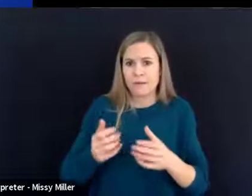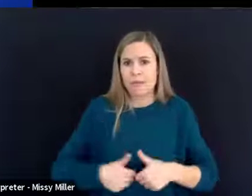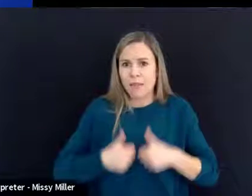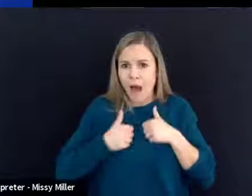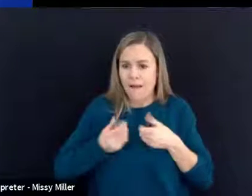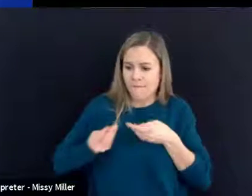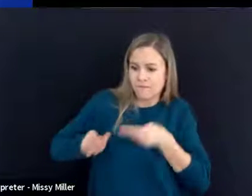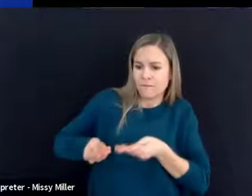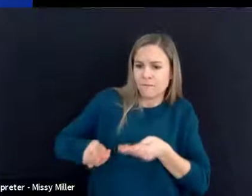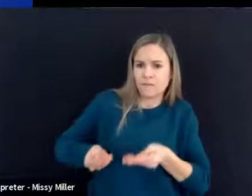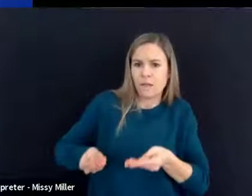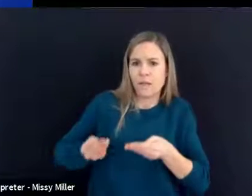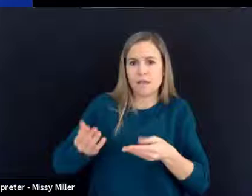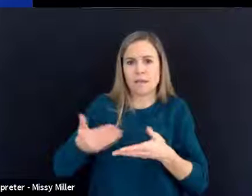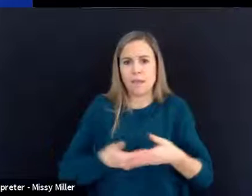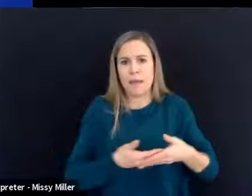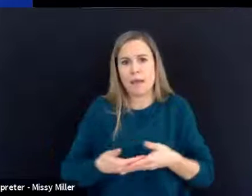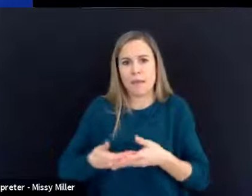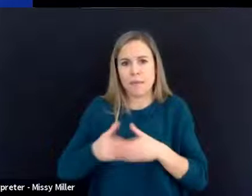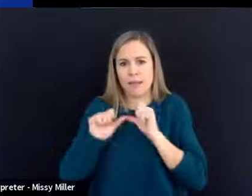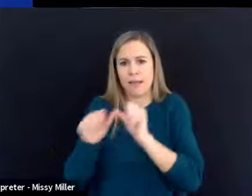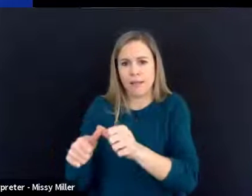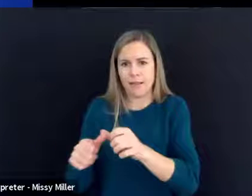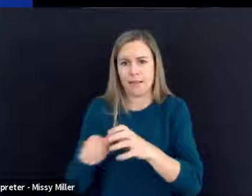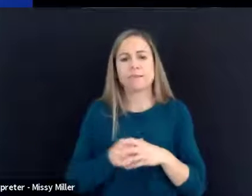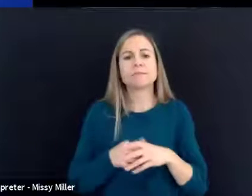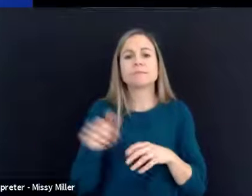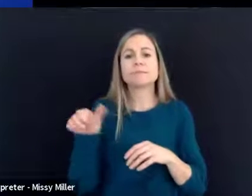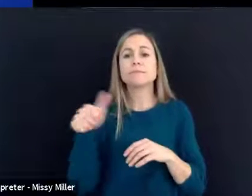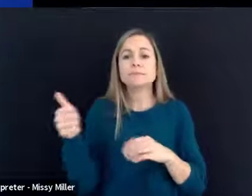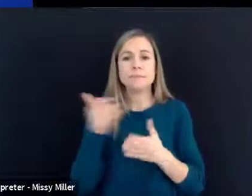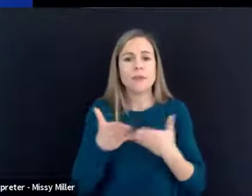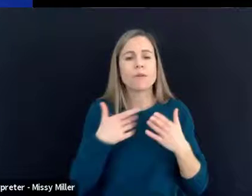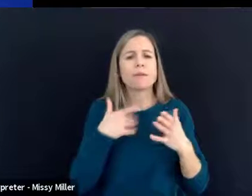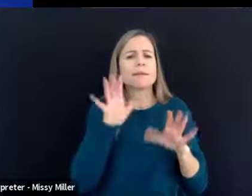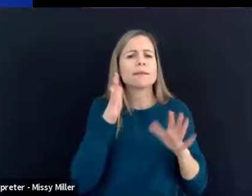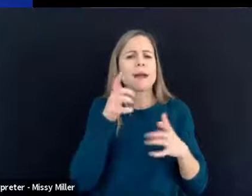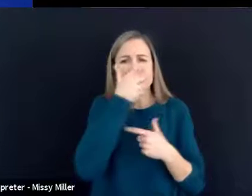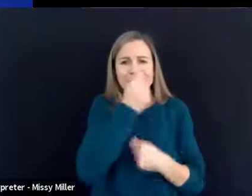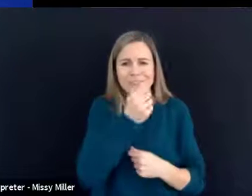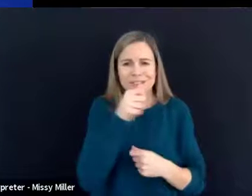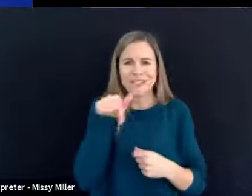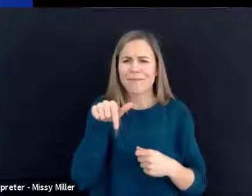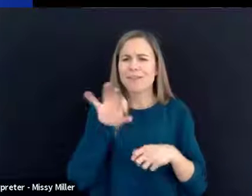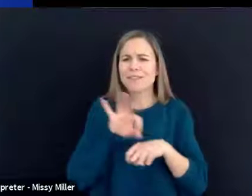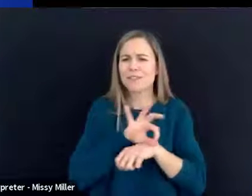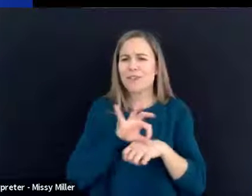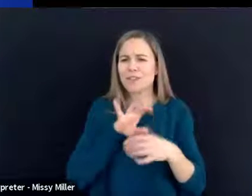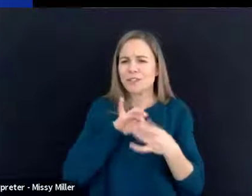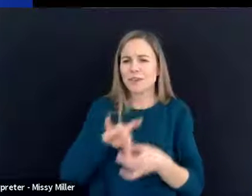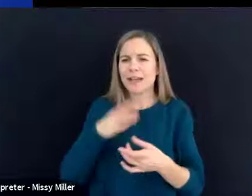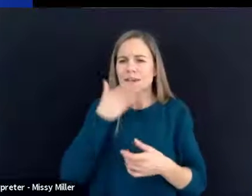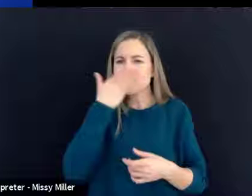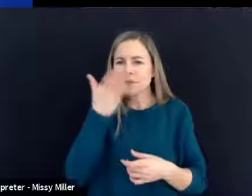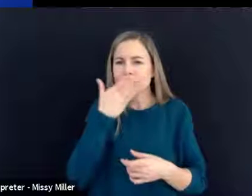feeding. Another thing that I think is very interesting about this feature of the sense of